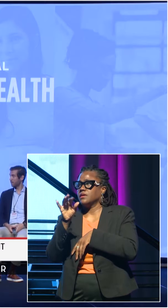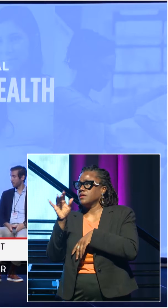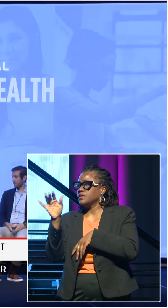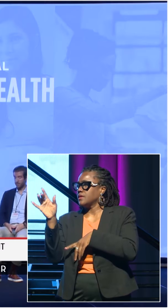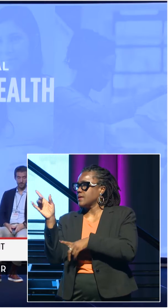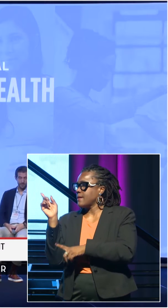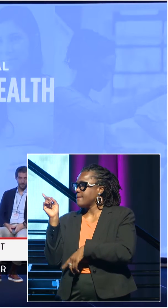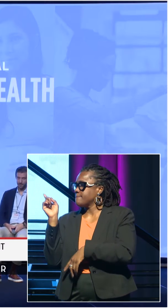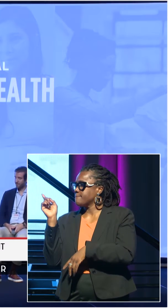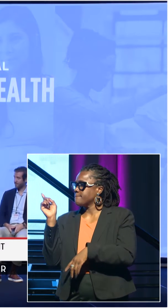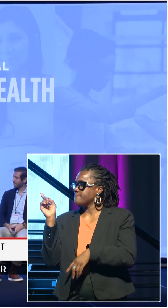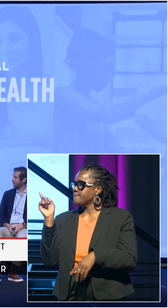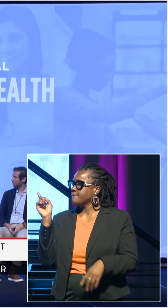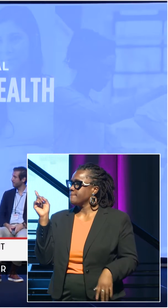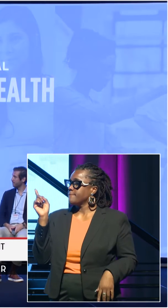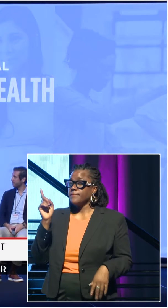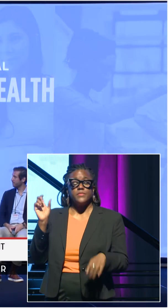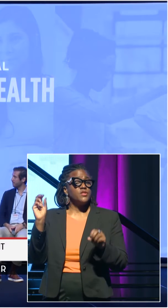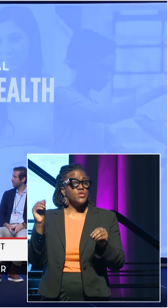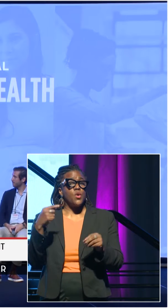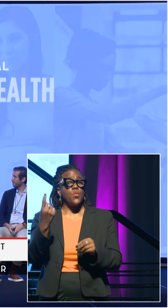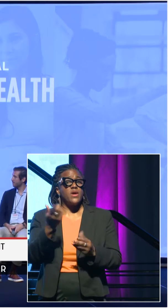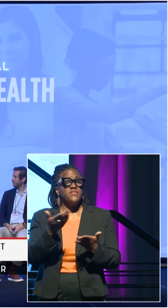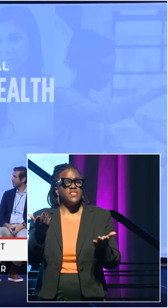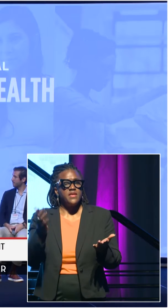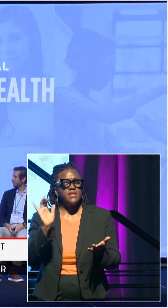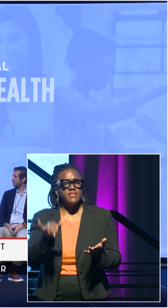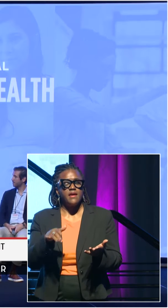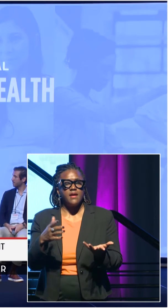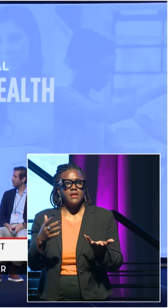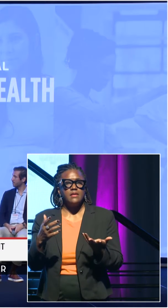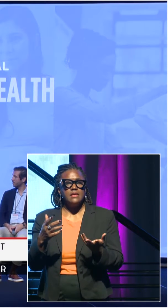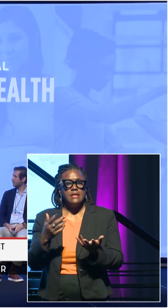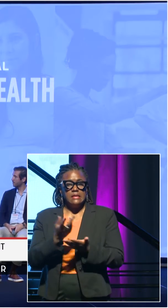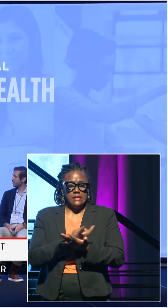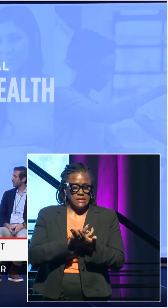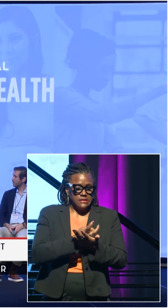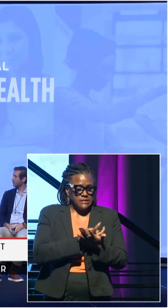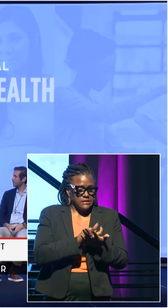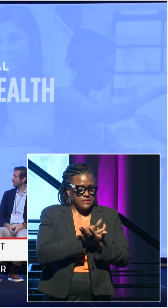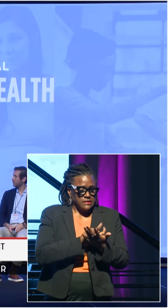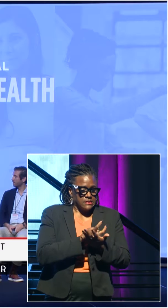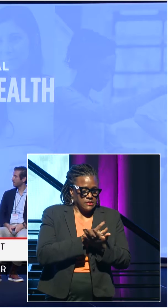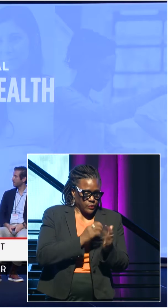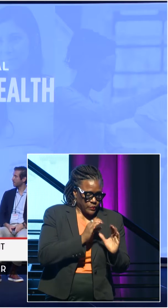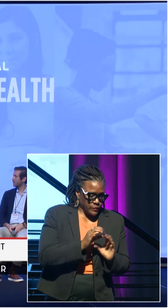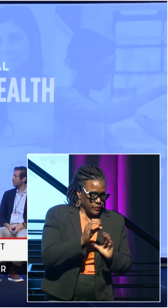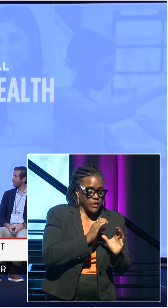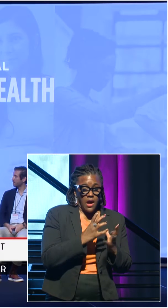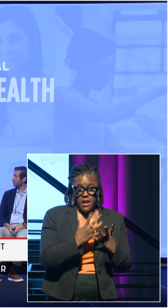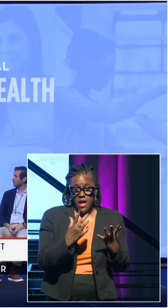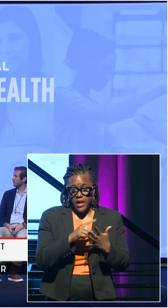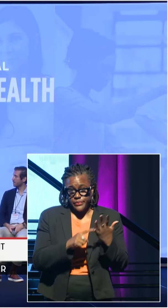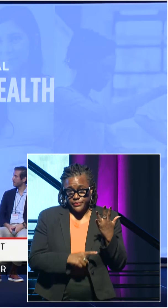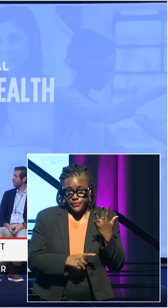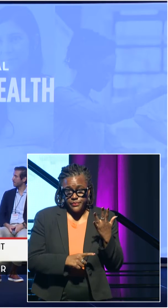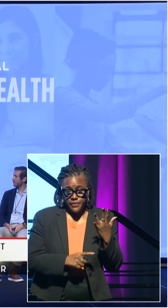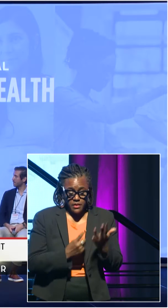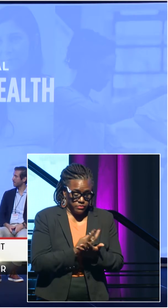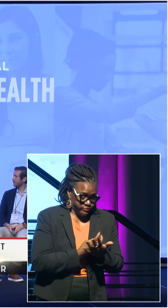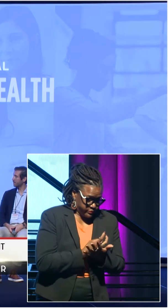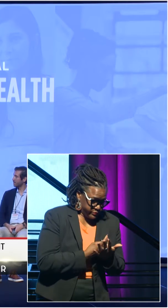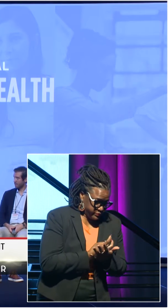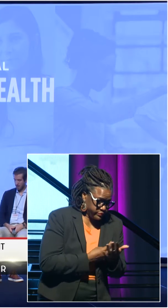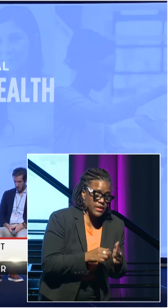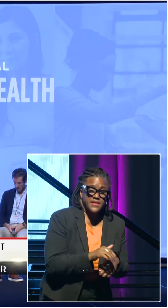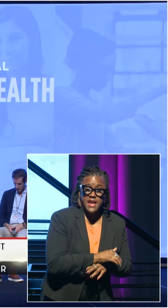Go ahead. So one of the things that keeps me up at night, and there's a lot that keeps me up at night,